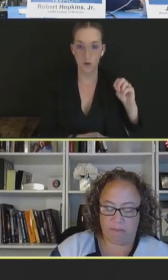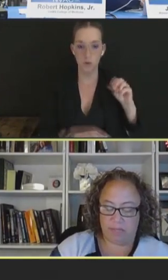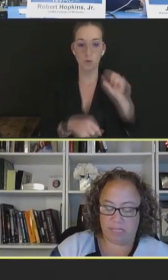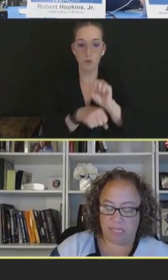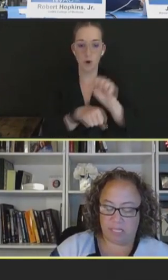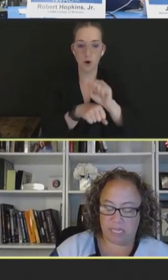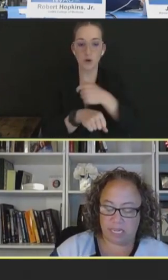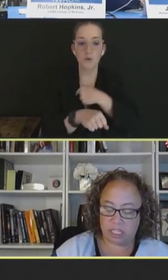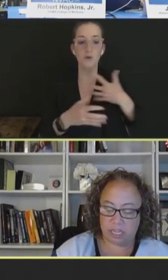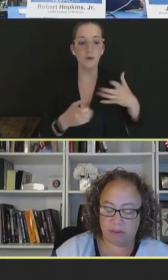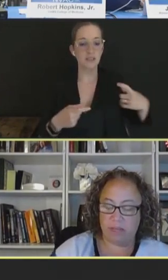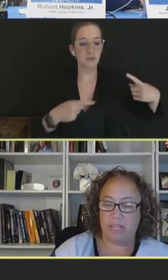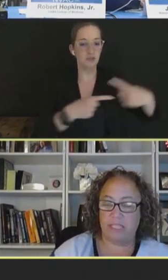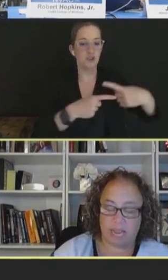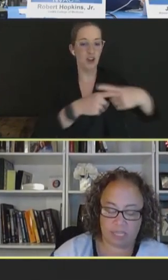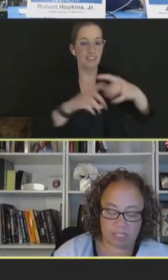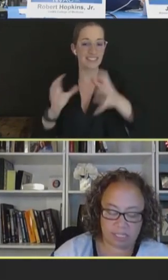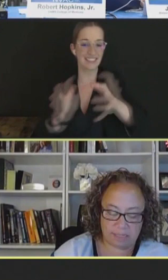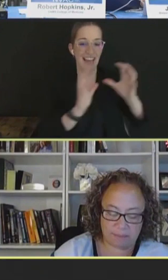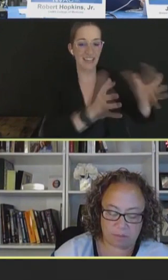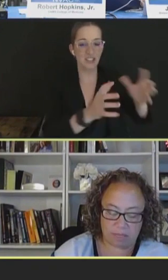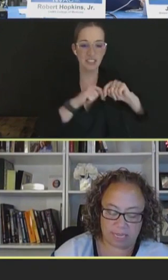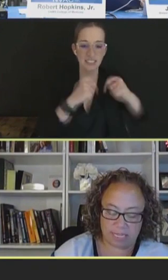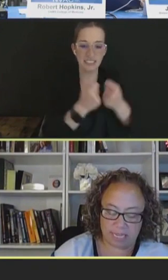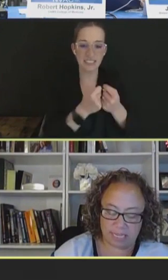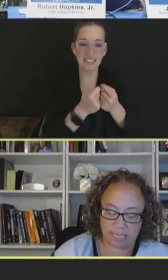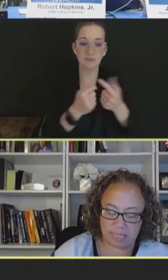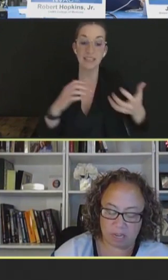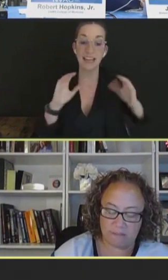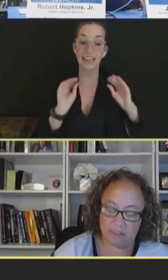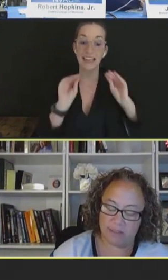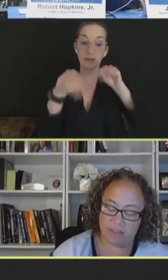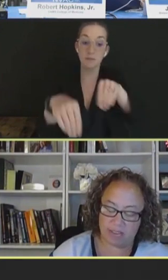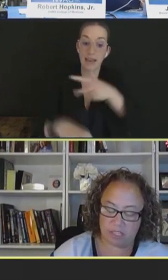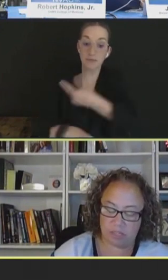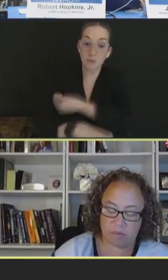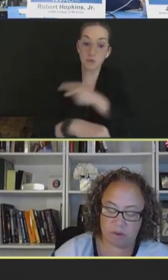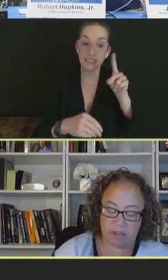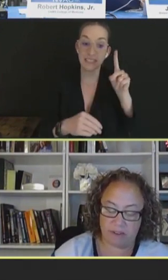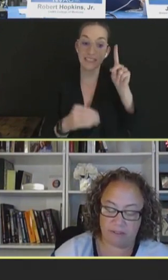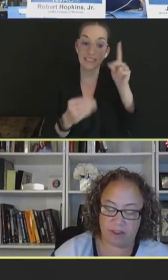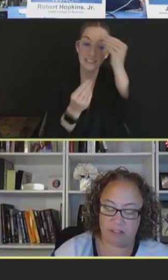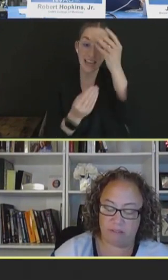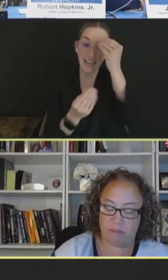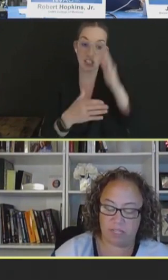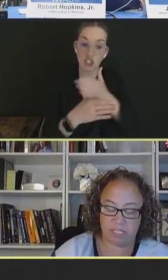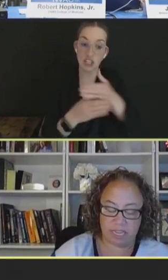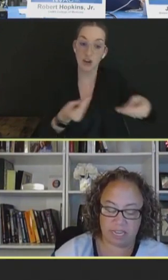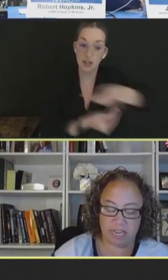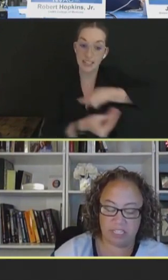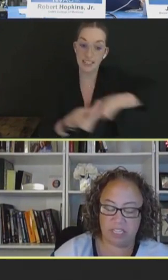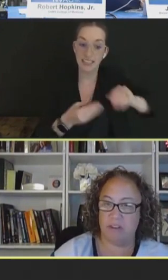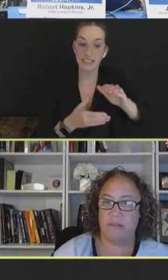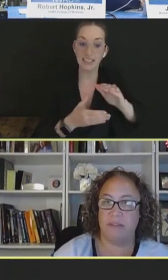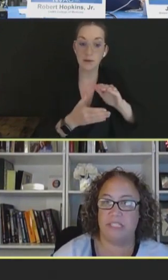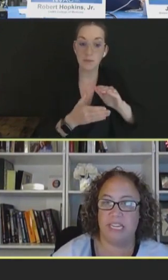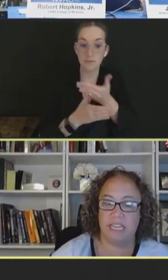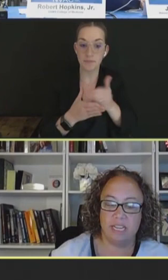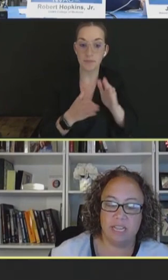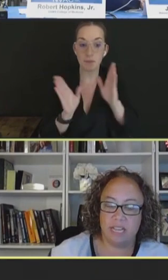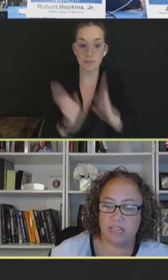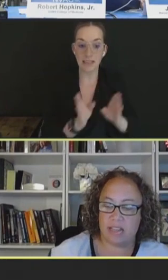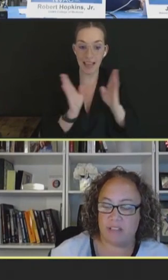implementing immunization data sharing plans and action steps with ideas and the Office of the National Coordinator for Health Information Technology, or